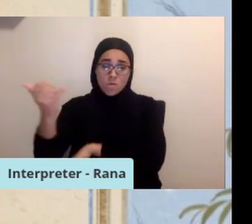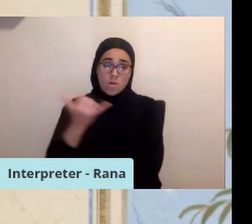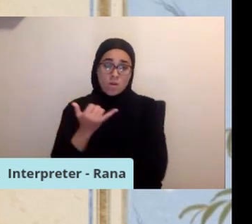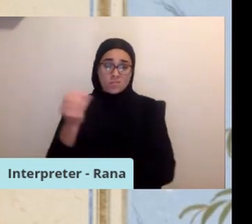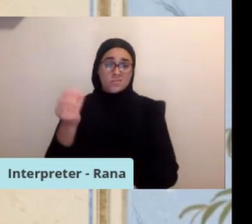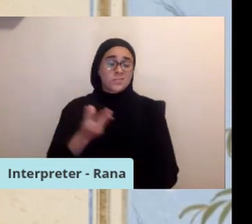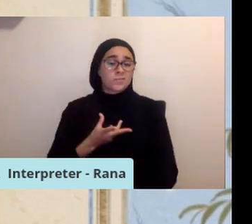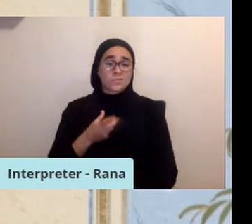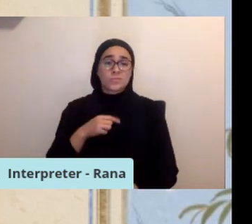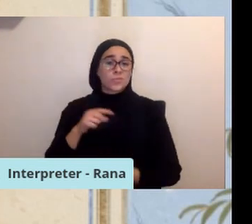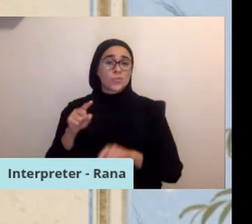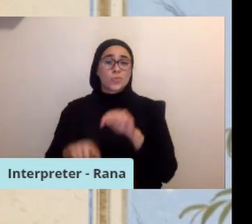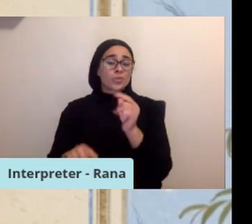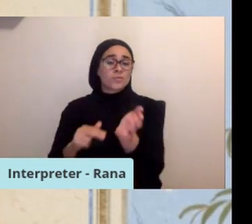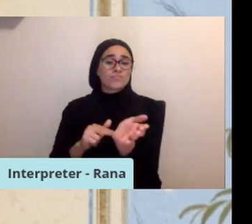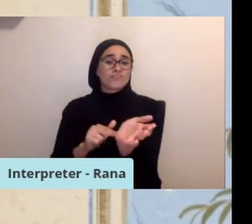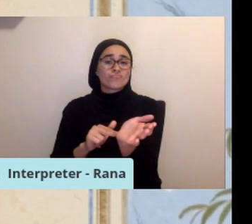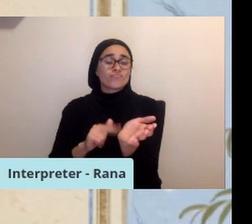a pulse.